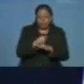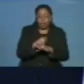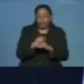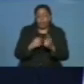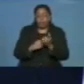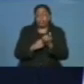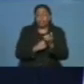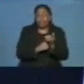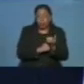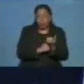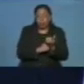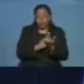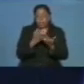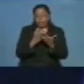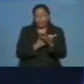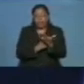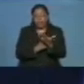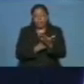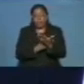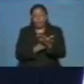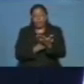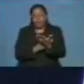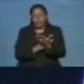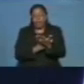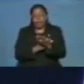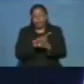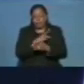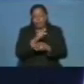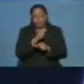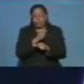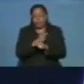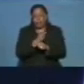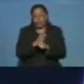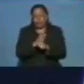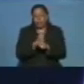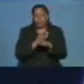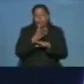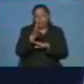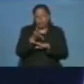in improving employer compliance across the entire Bahamas.